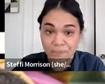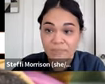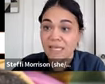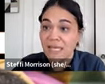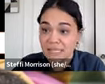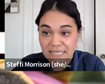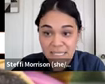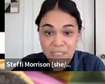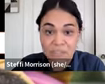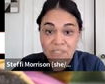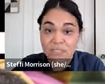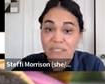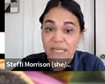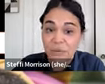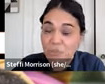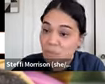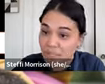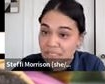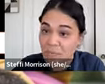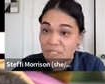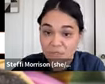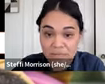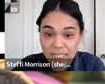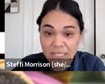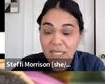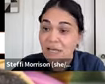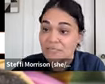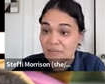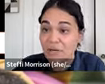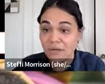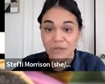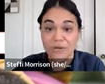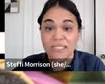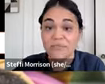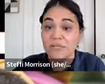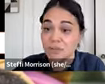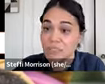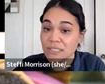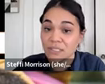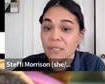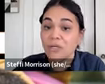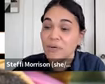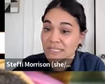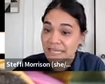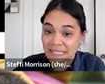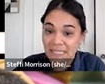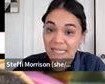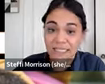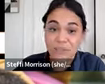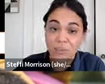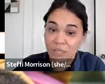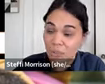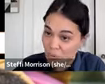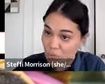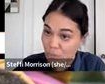The second source was a cultural participant survey of 737 adults who had attended